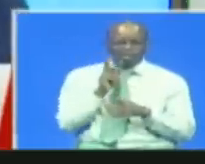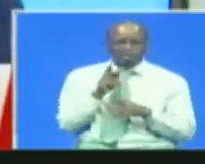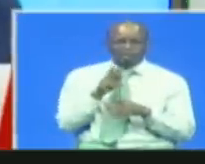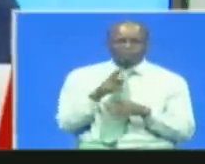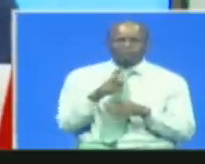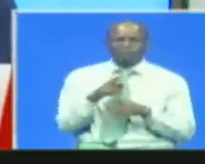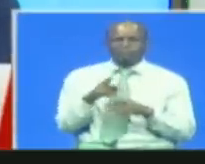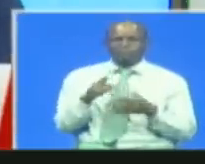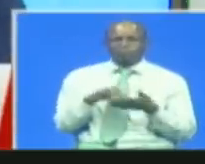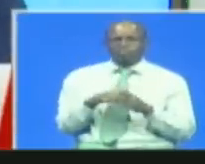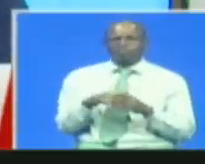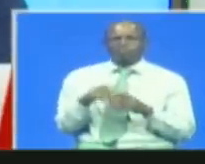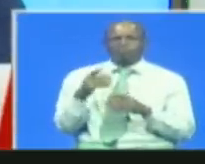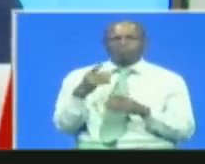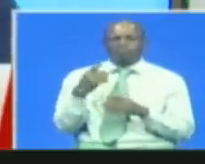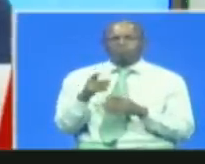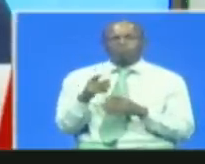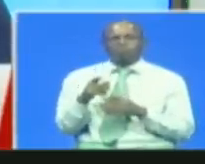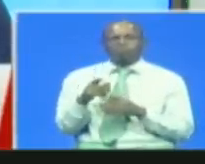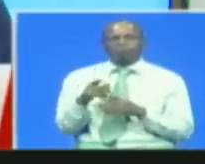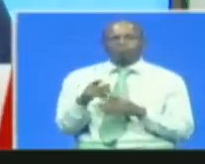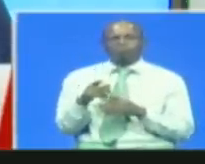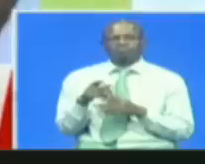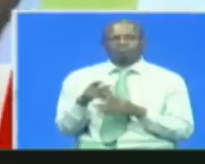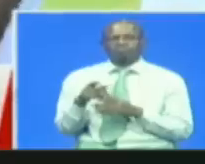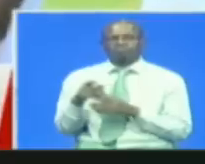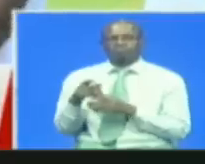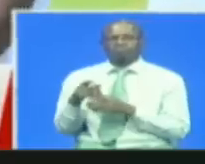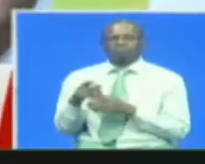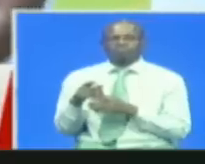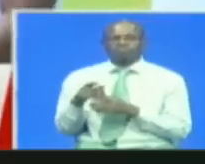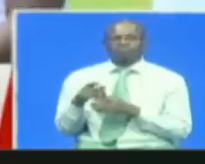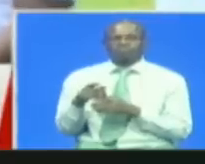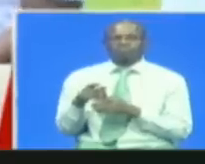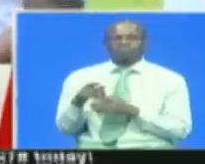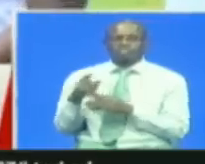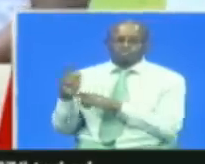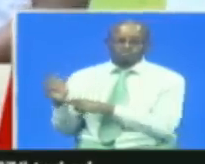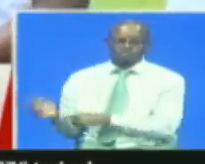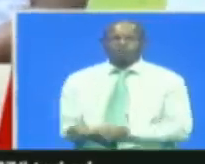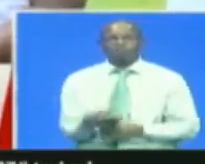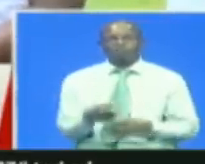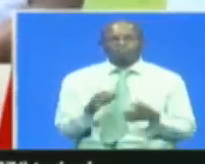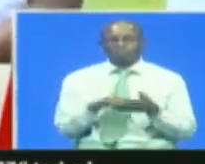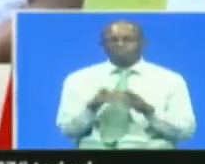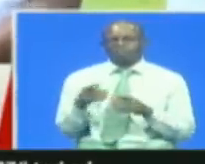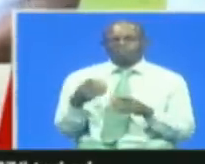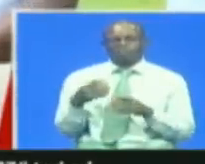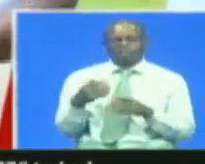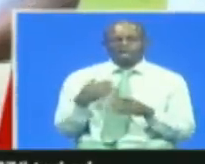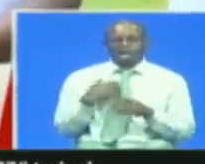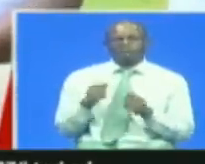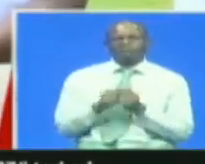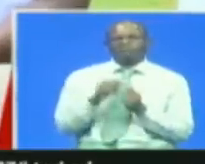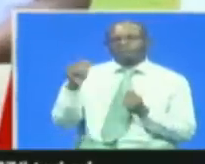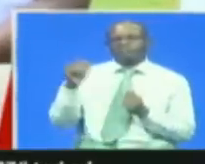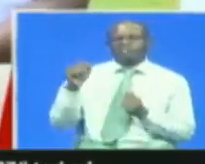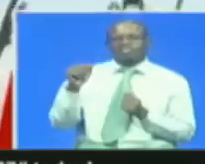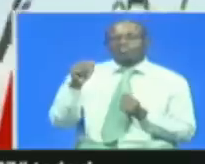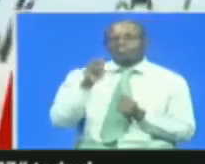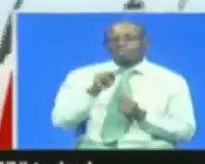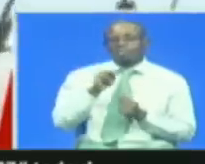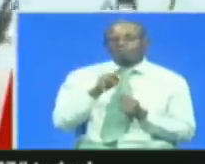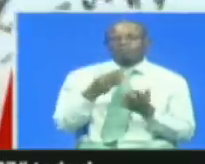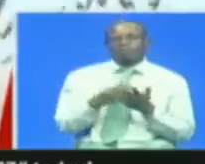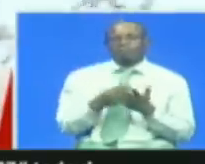to 30th June. The event is a fully sanctioned Sunshine Tour event and will have 15 million Kenya shillings in prize money. 100